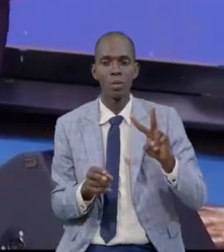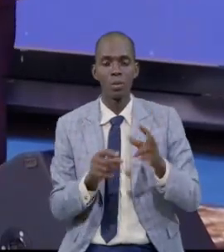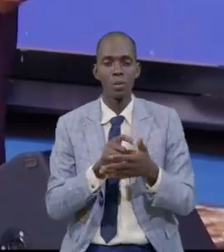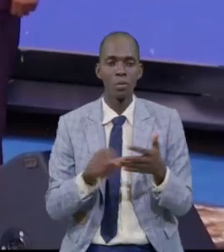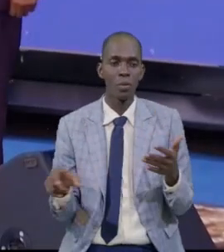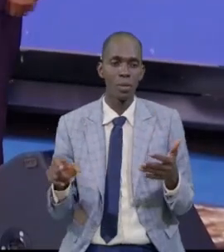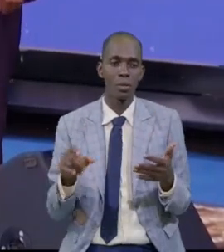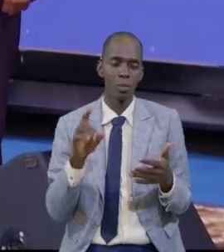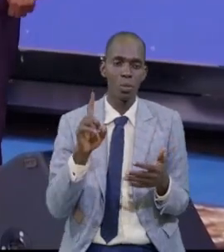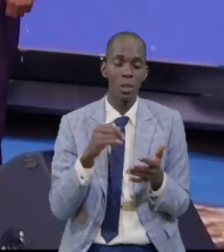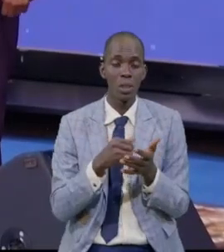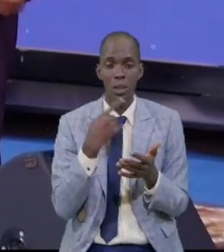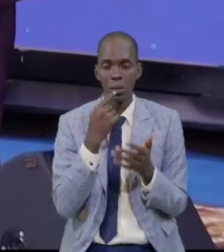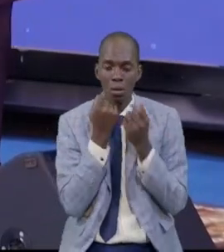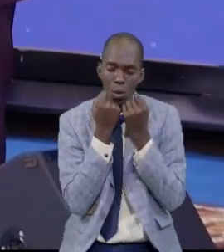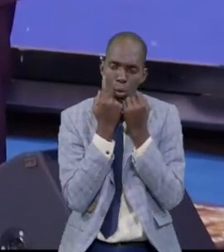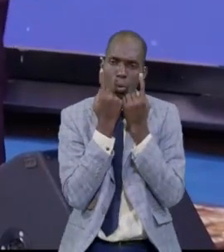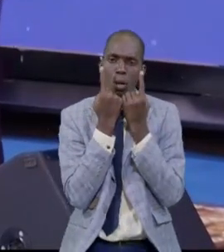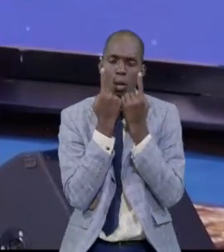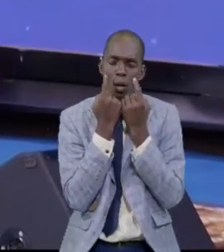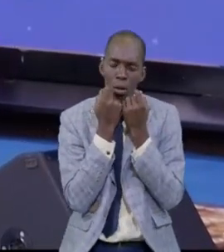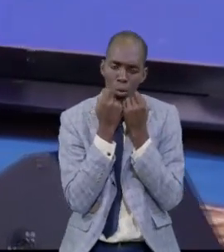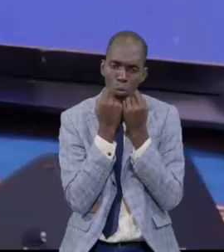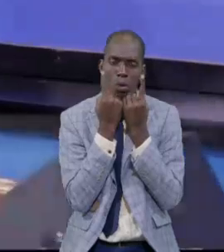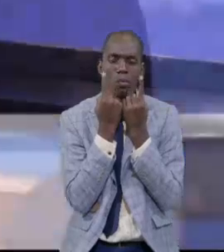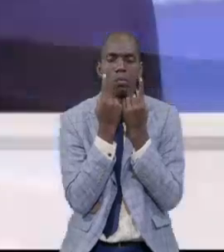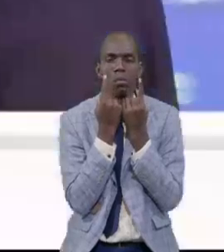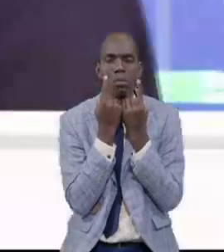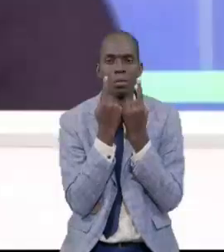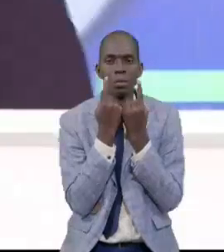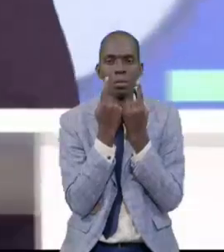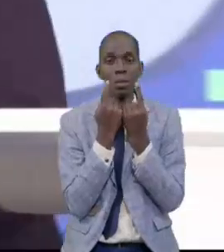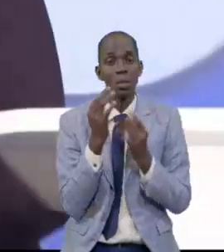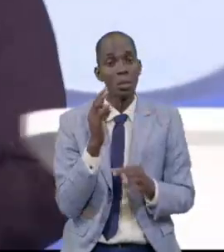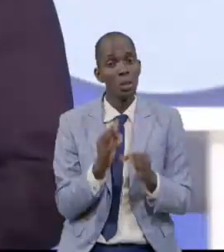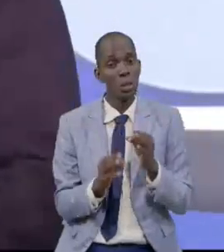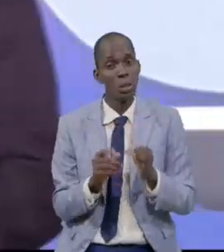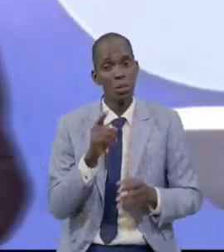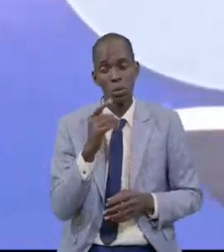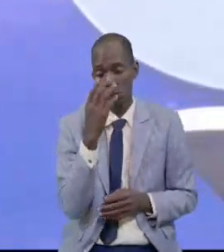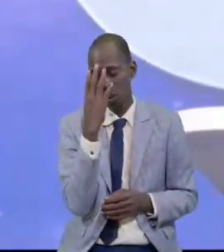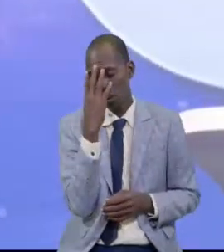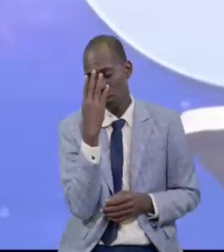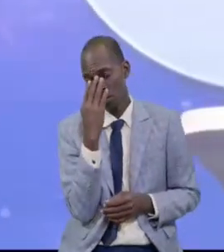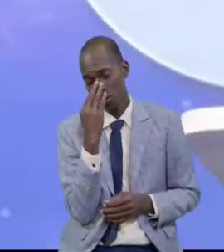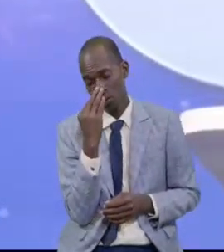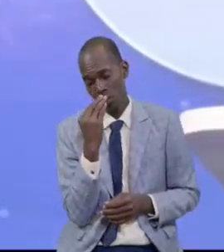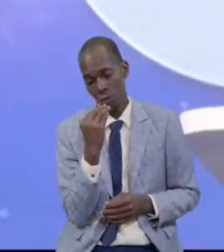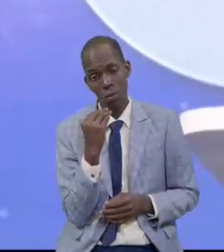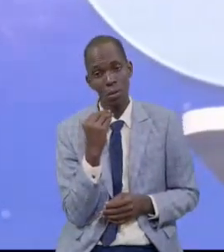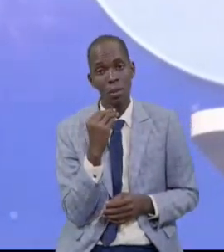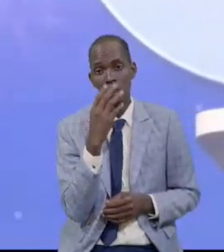awake, awake. If you sleep, sleep is a time of